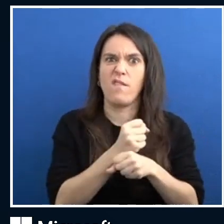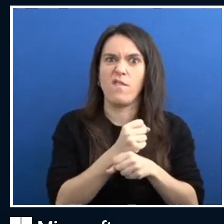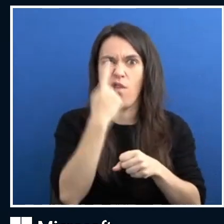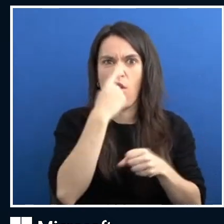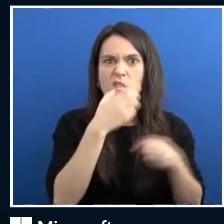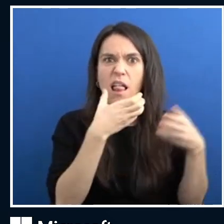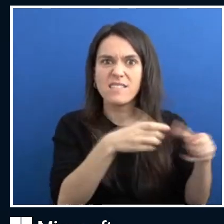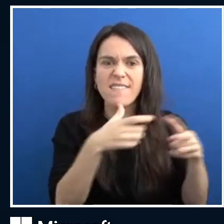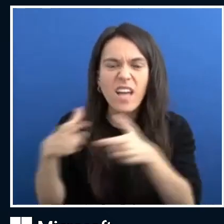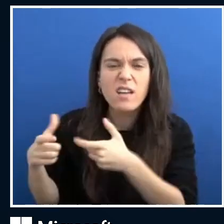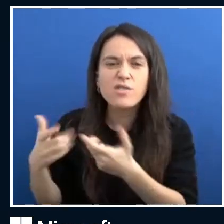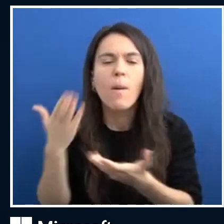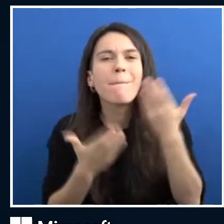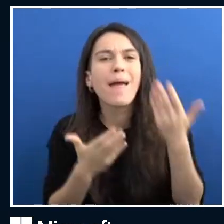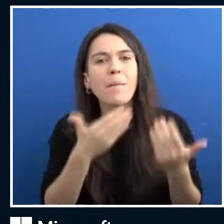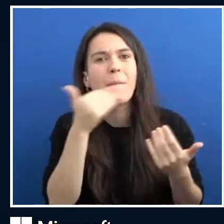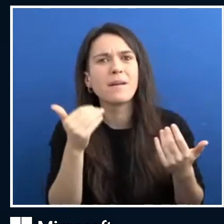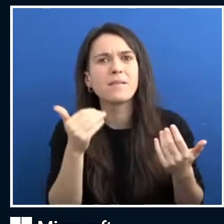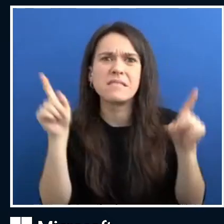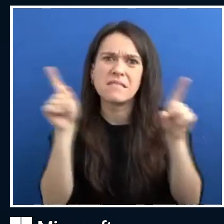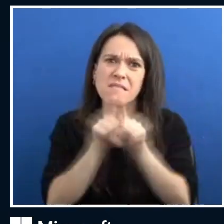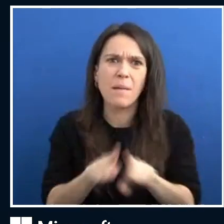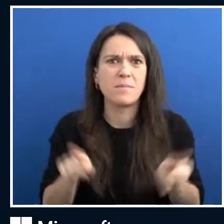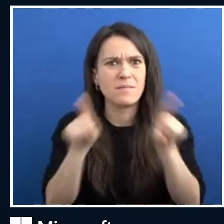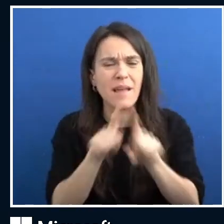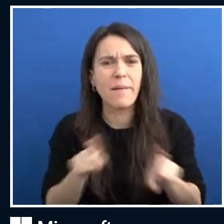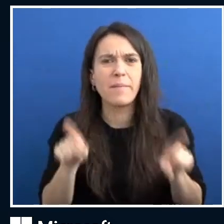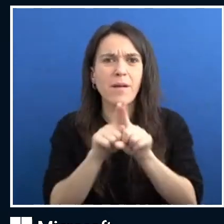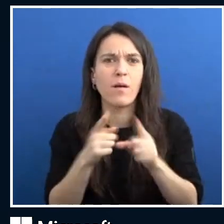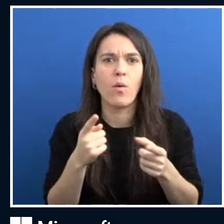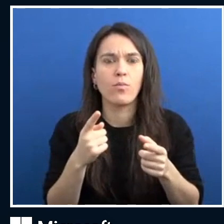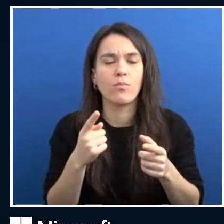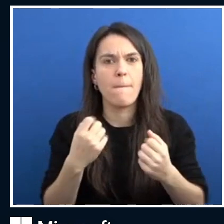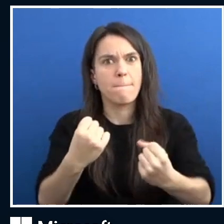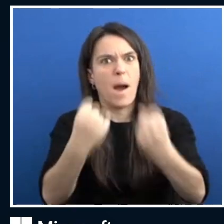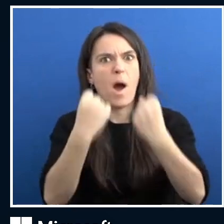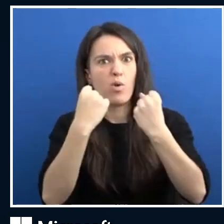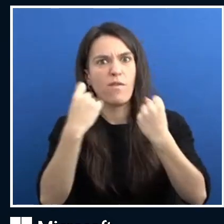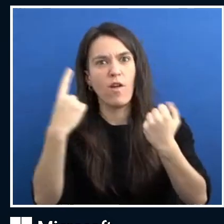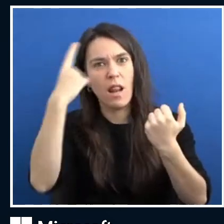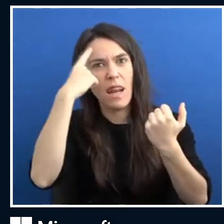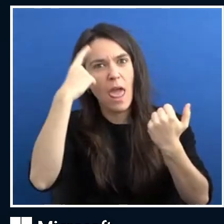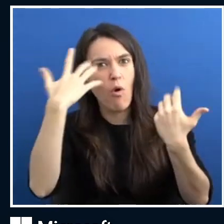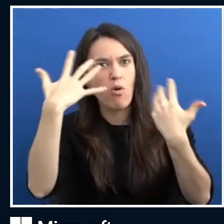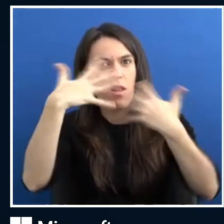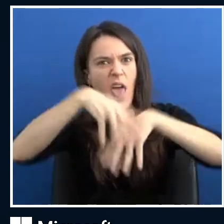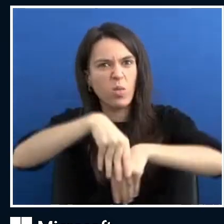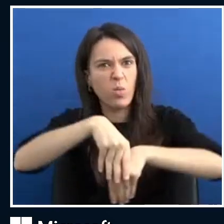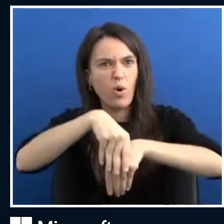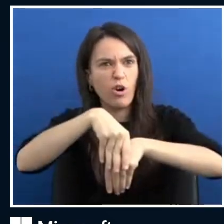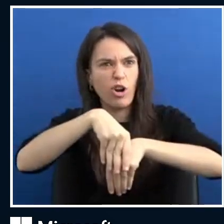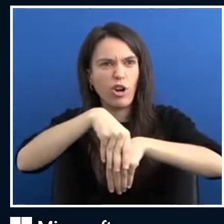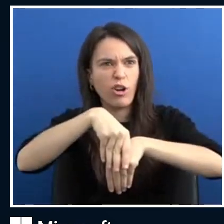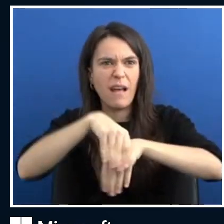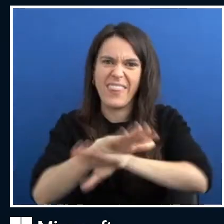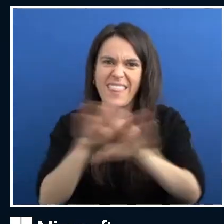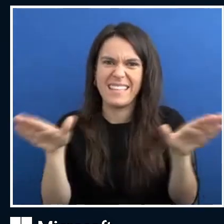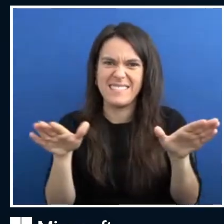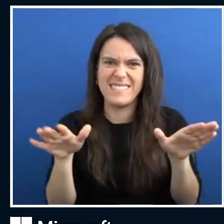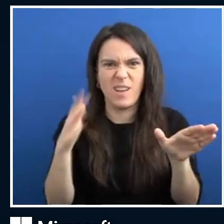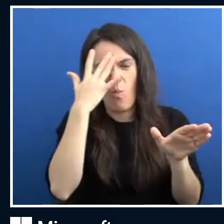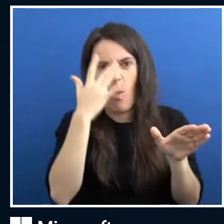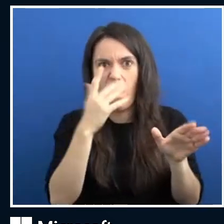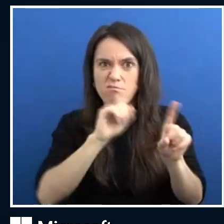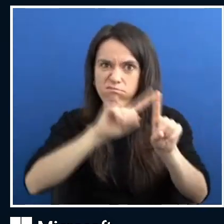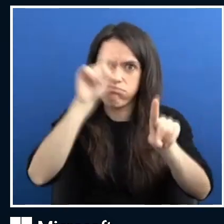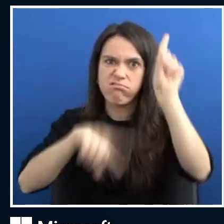just to always use, for example, a very powerful neural network model and forget about the rest? So neural network